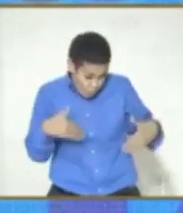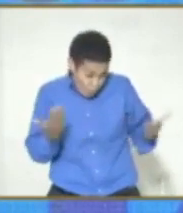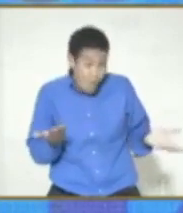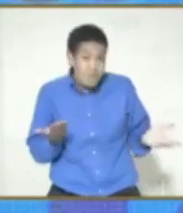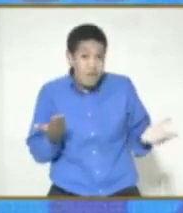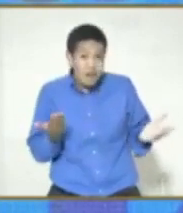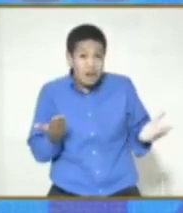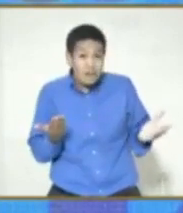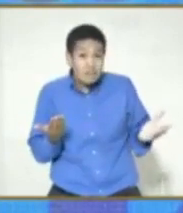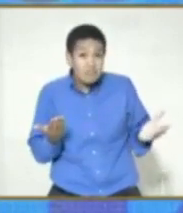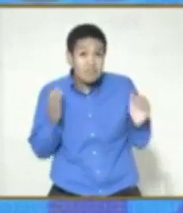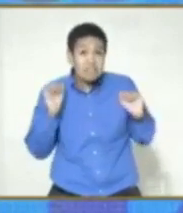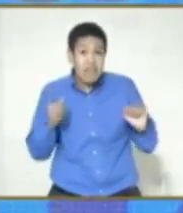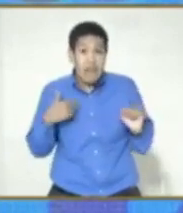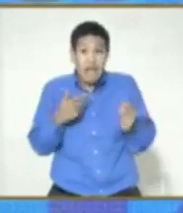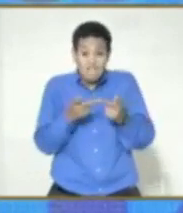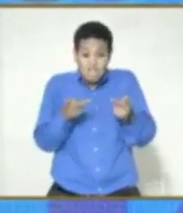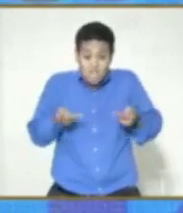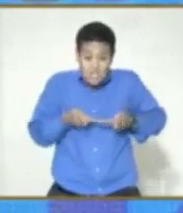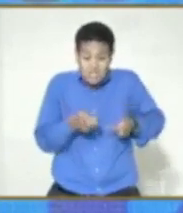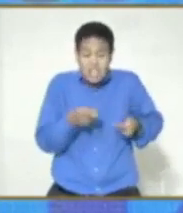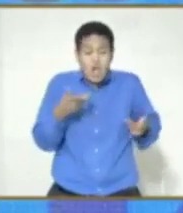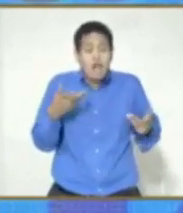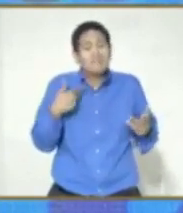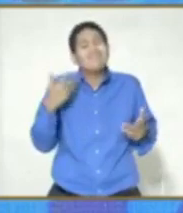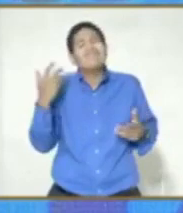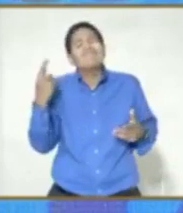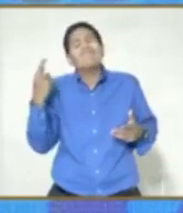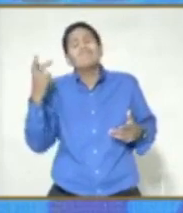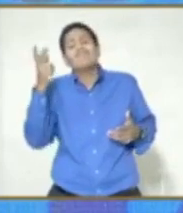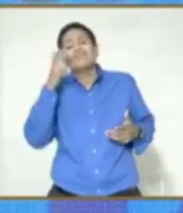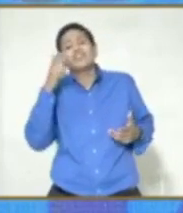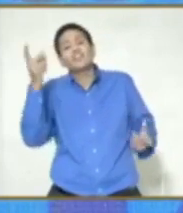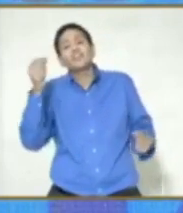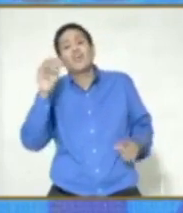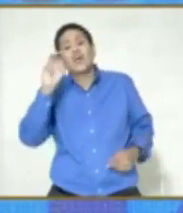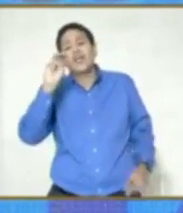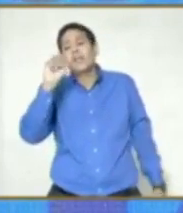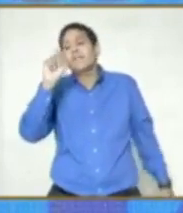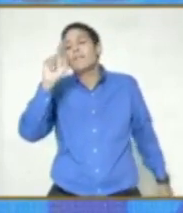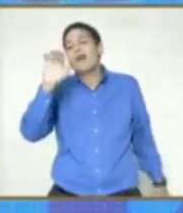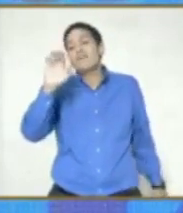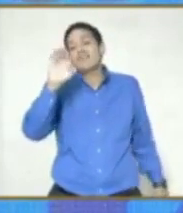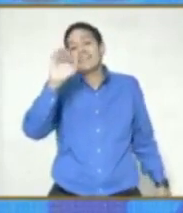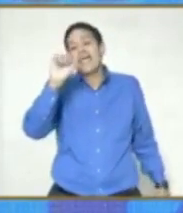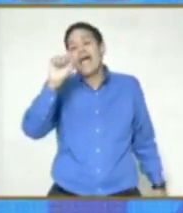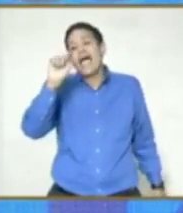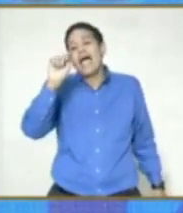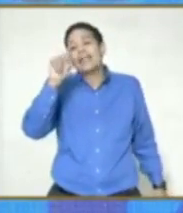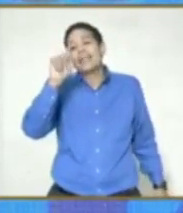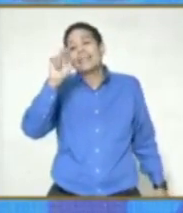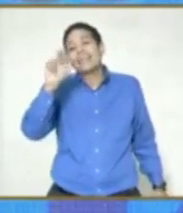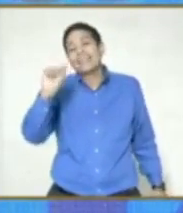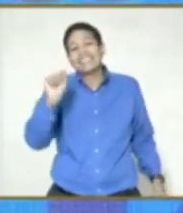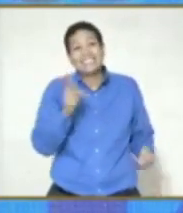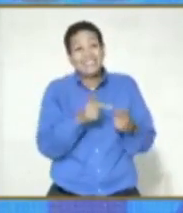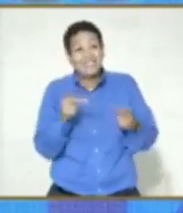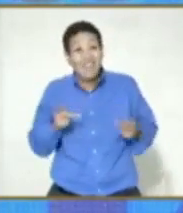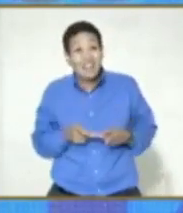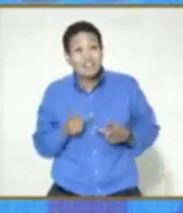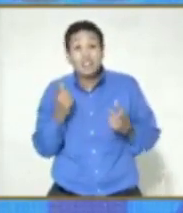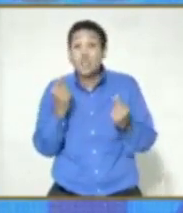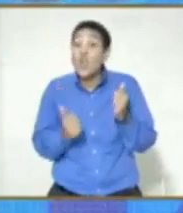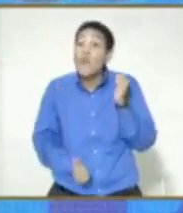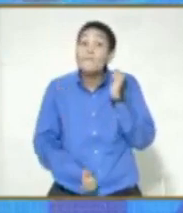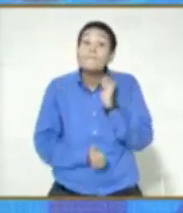having these facilities. Already it is done at the Murray Atkins facility. It is done at most of